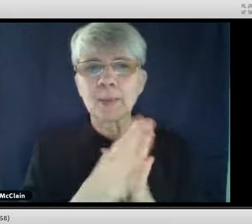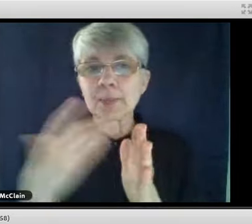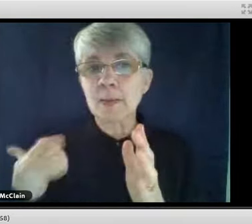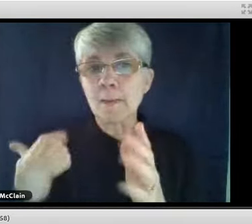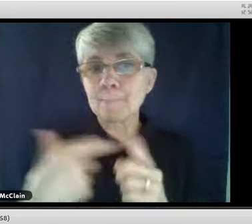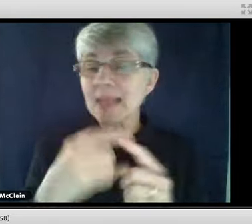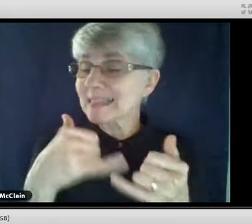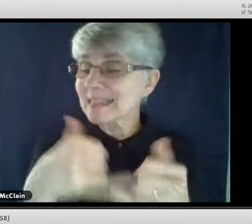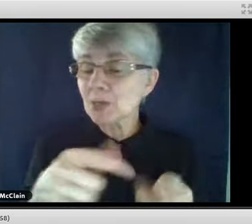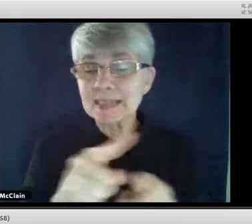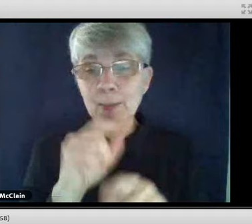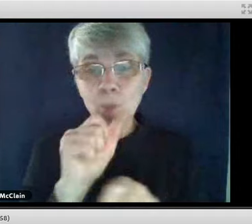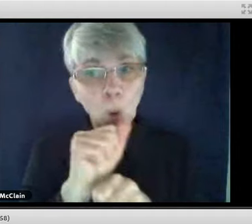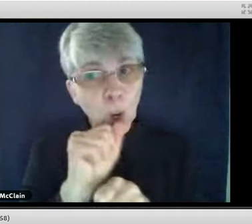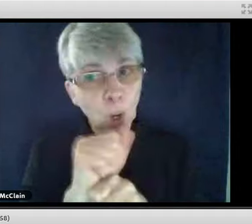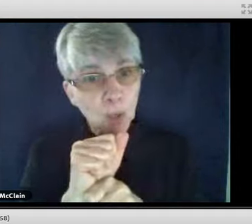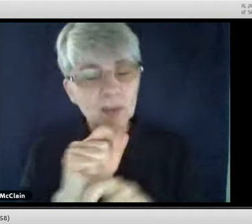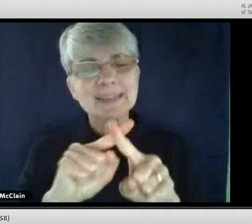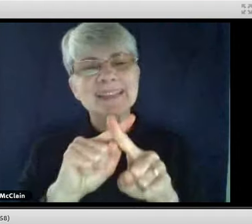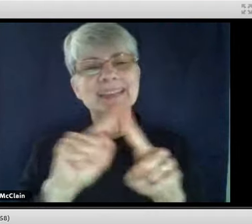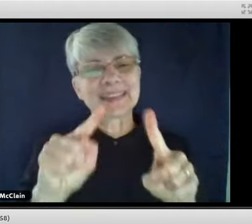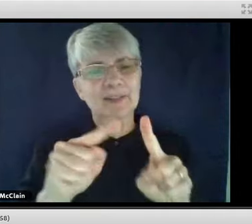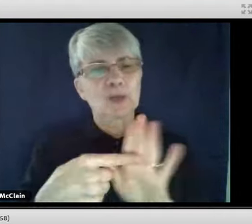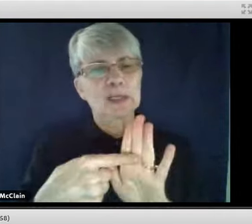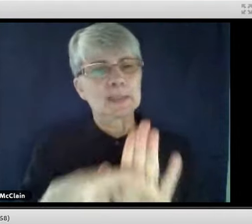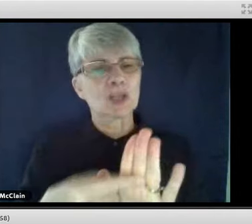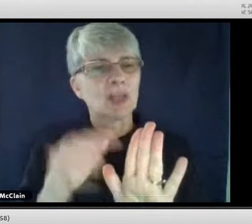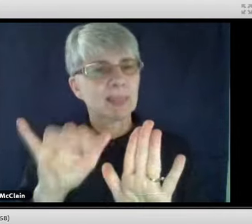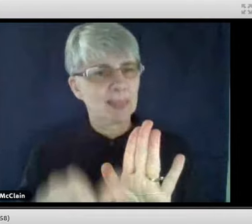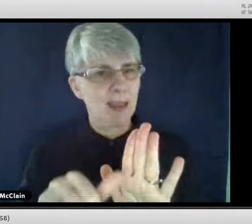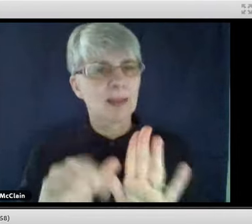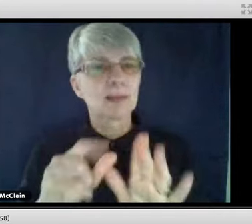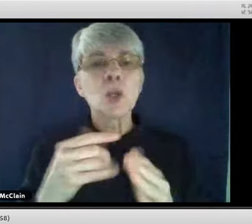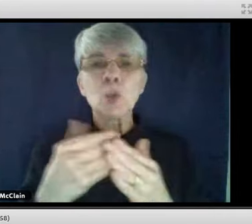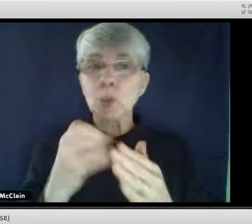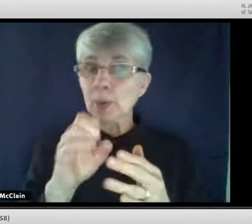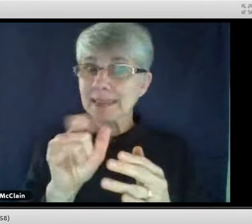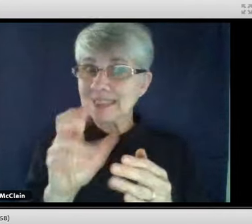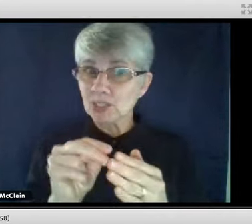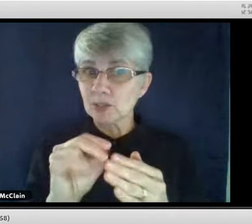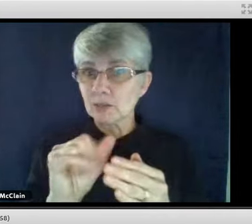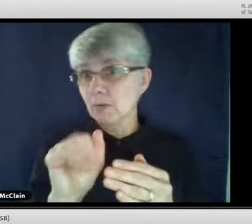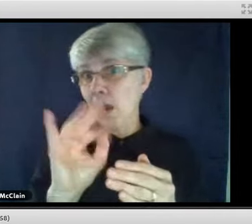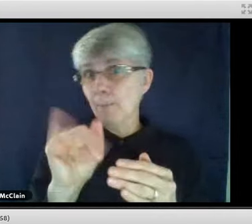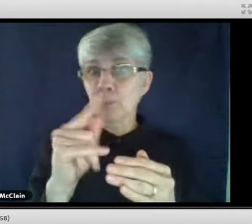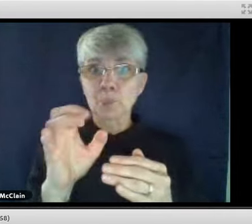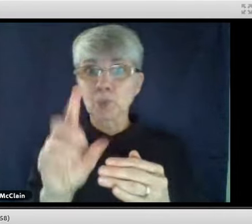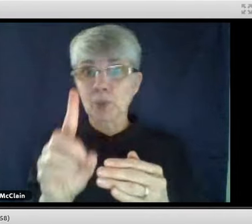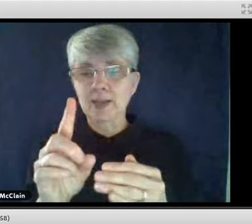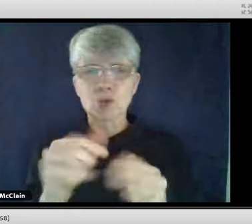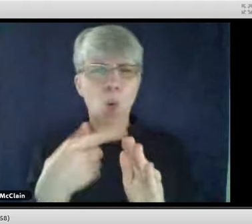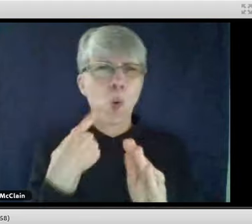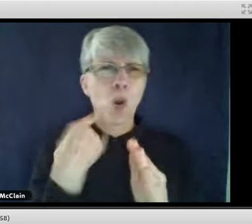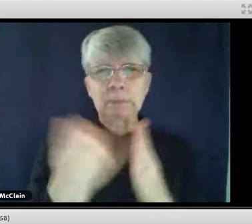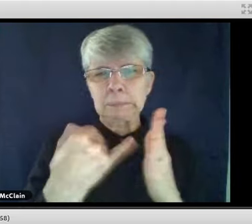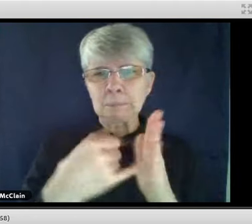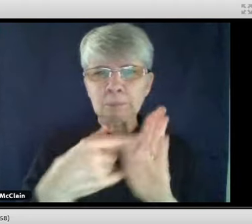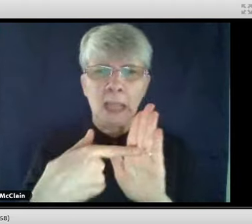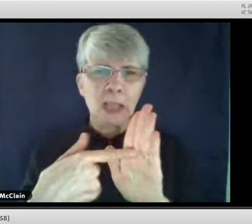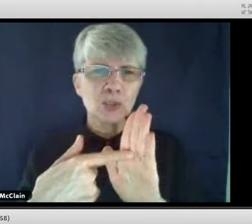that's still the same work, but a new expression. If we have a new edition, an abridged edition, if it's illustrated, okay, if